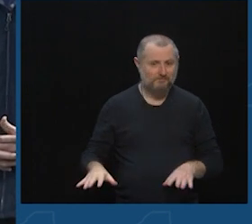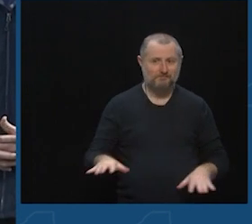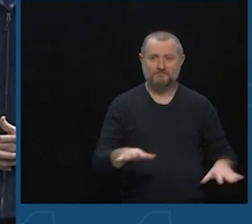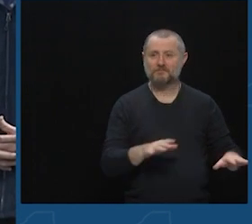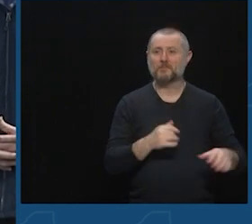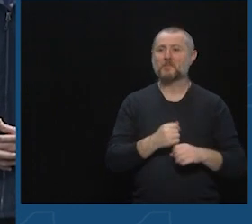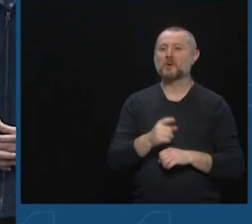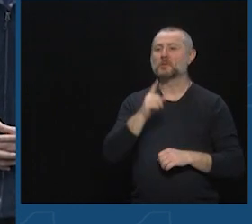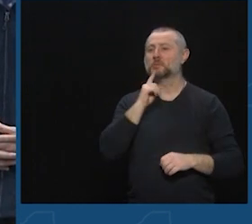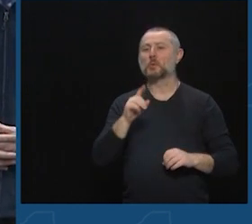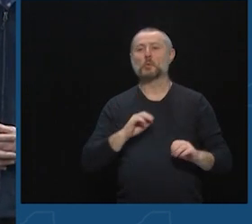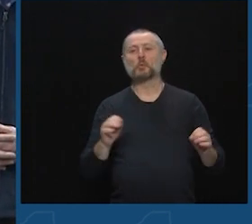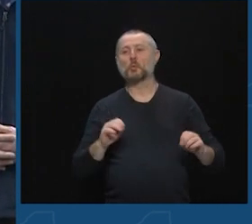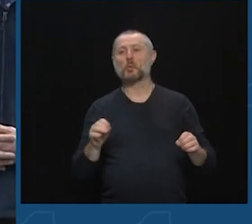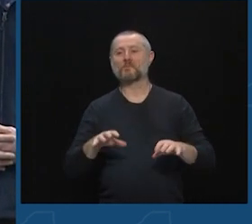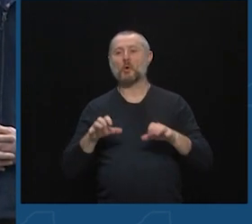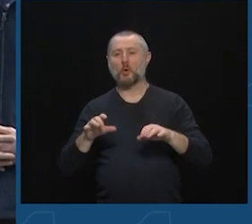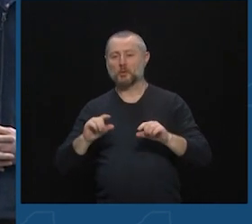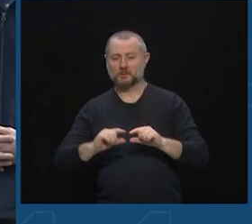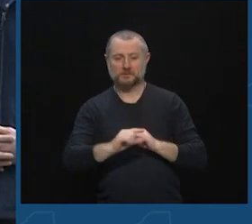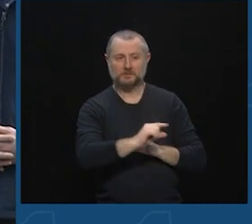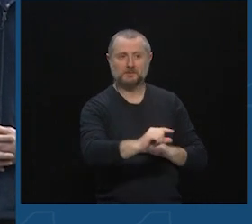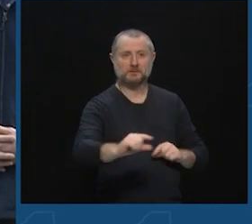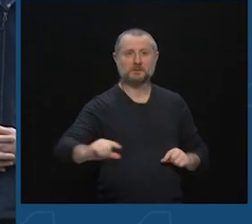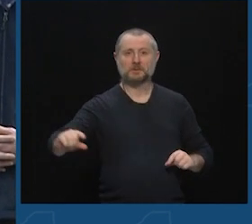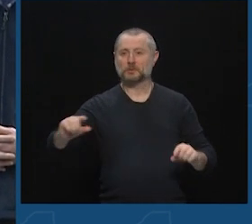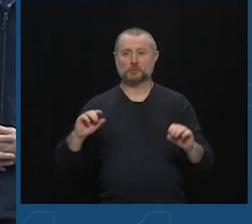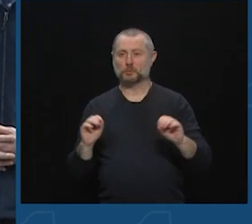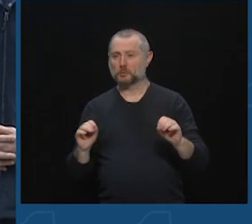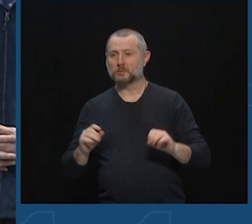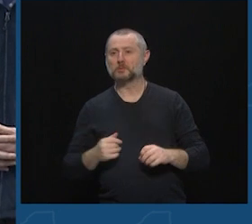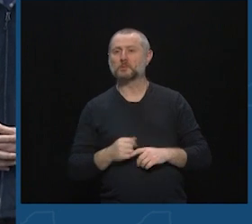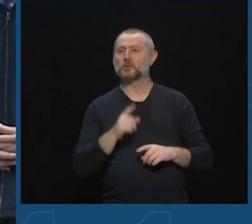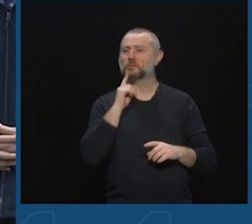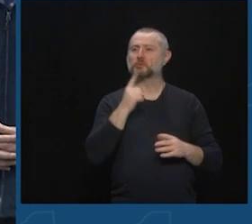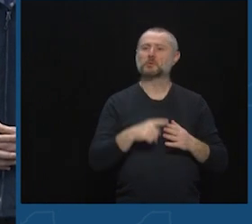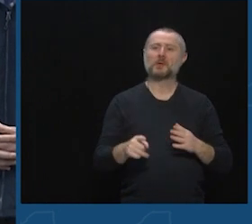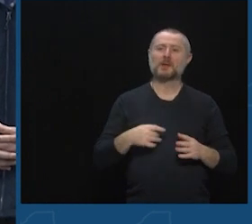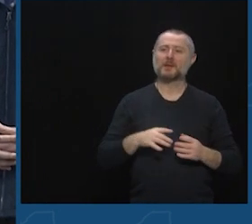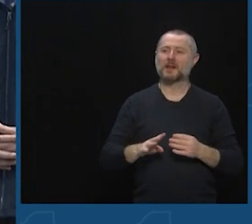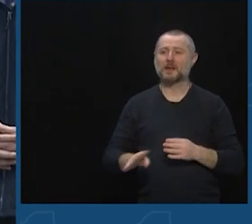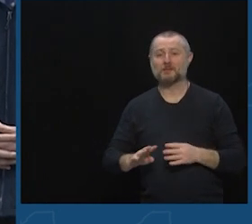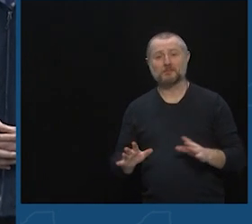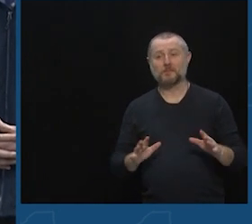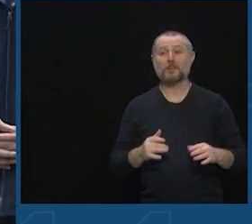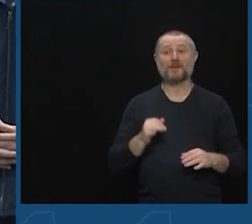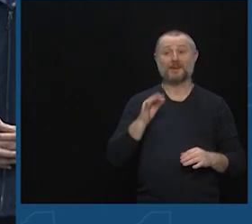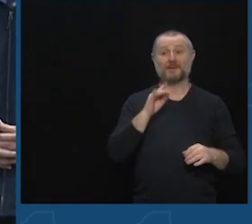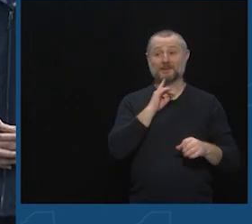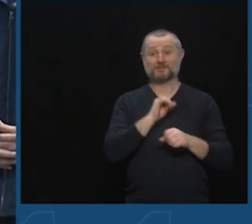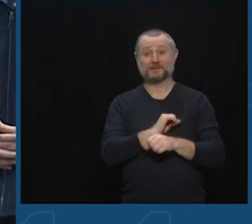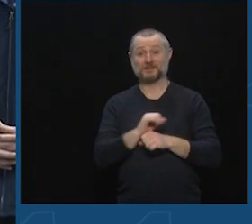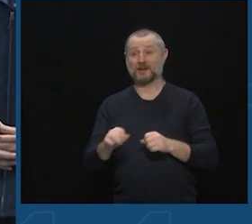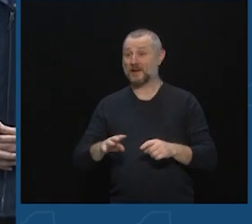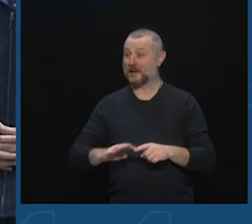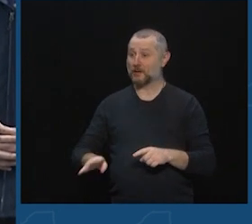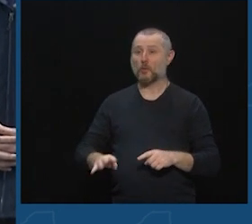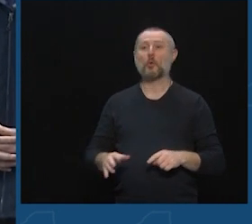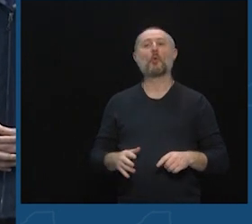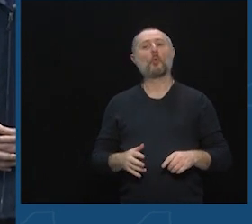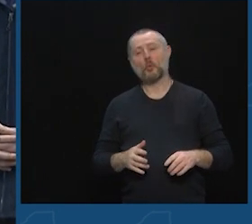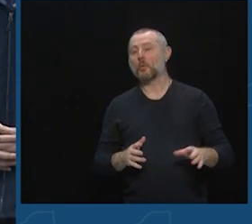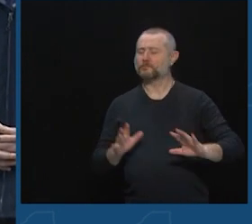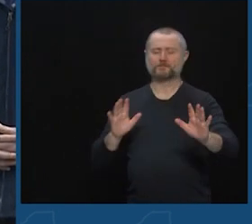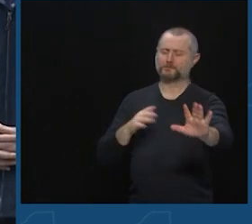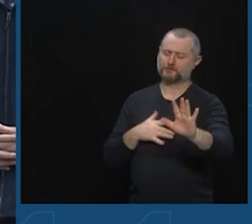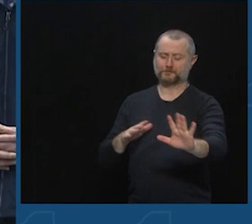for condensation. You want to check for leaks. If you do have leaks anywhere, if your water is off, don't turn your water back